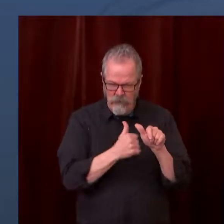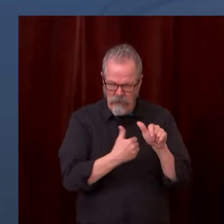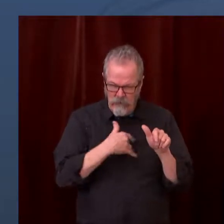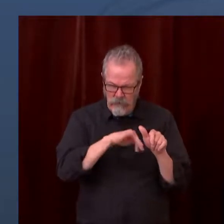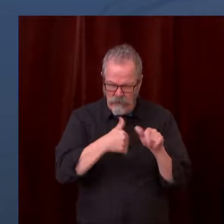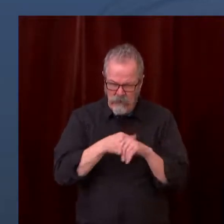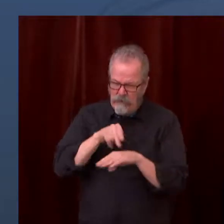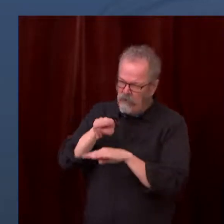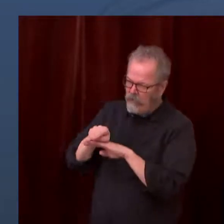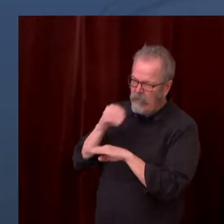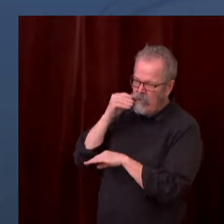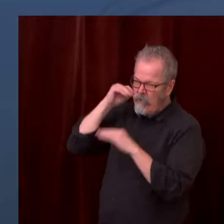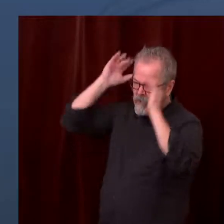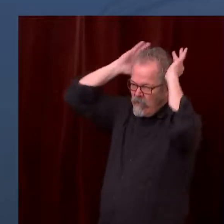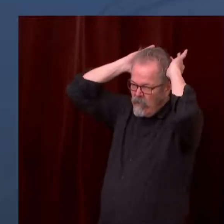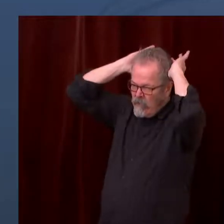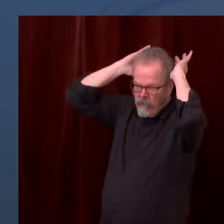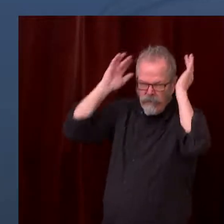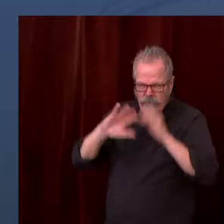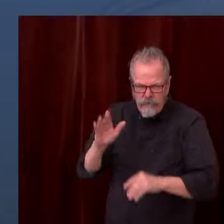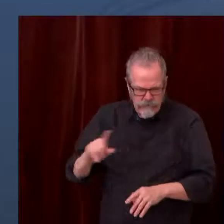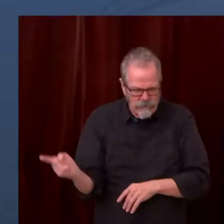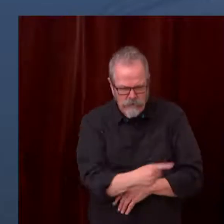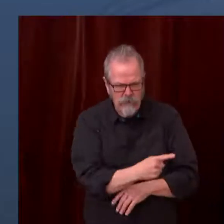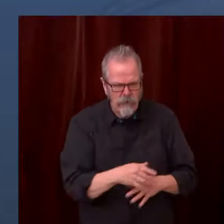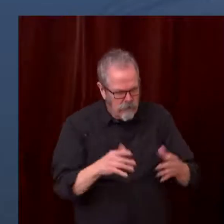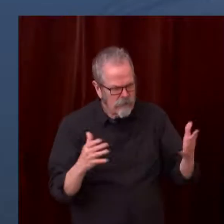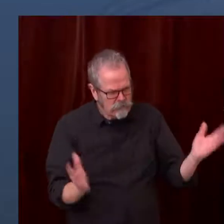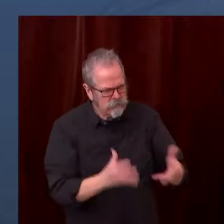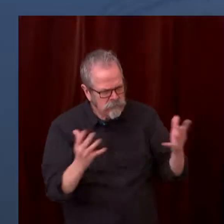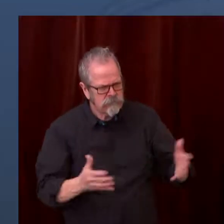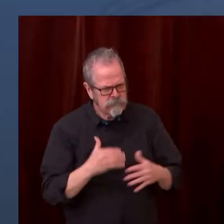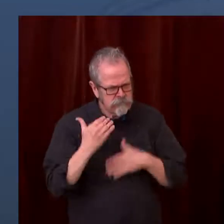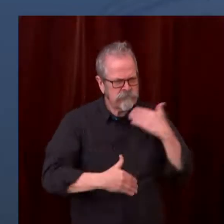speak 32 languages in Spokane. We can do this.